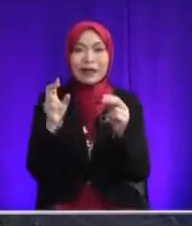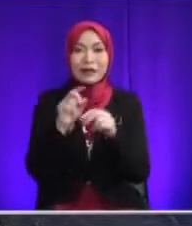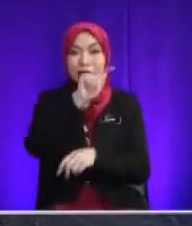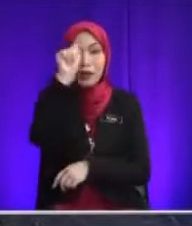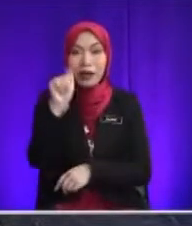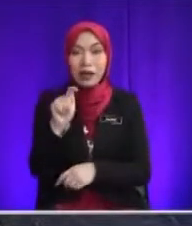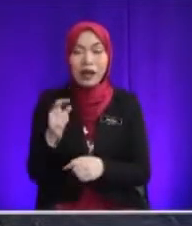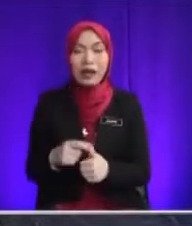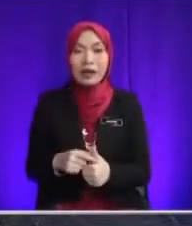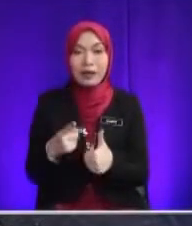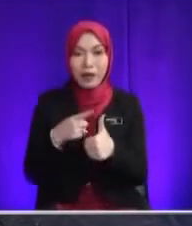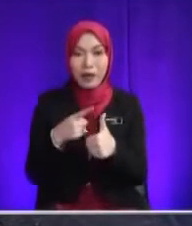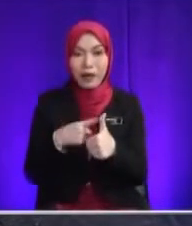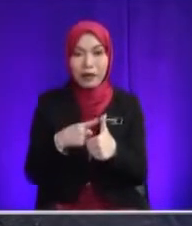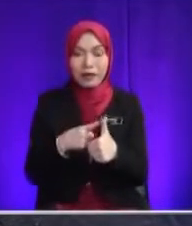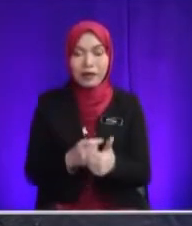1.